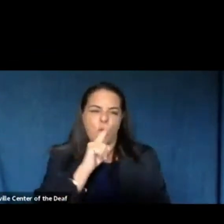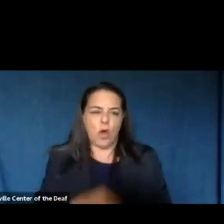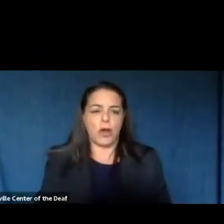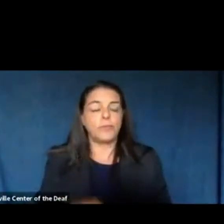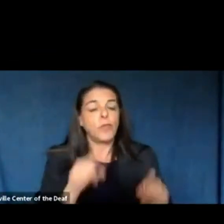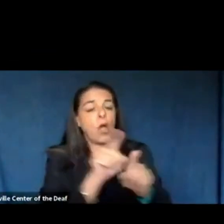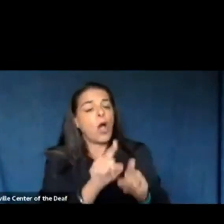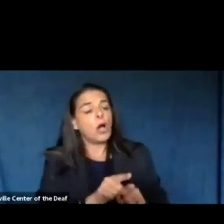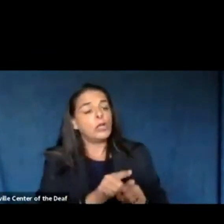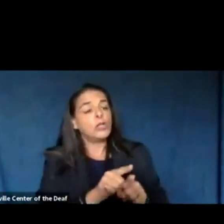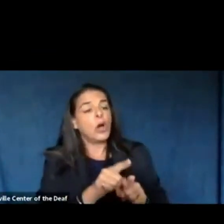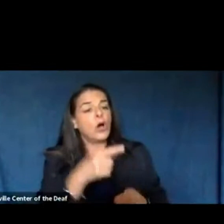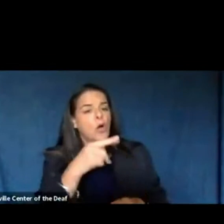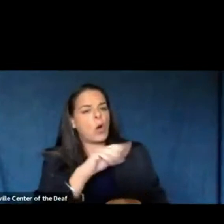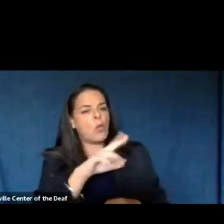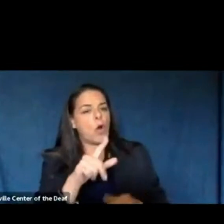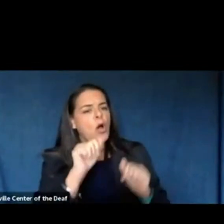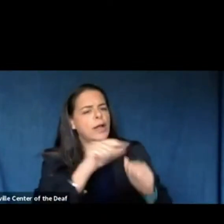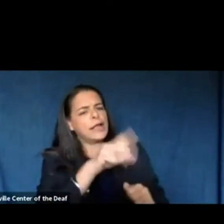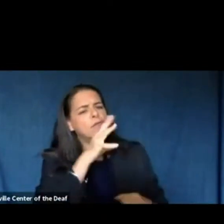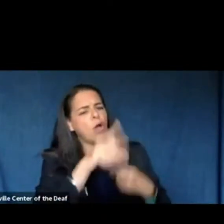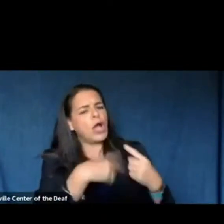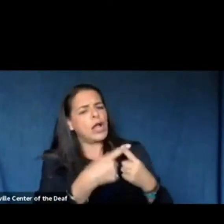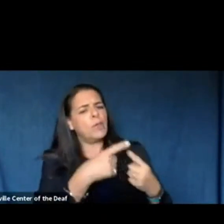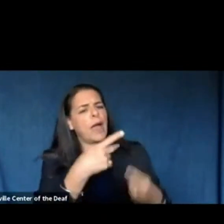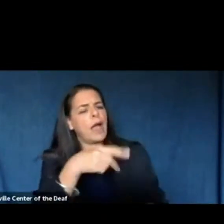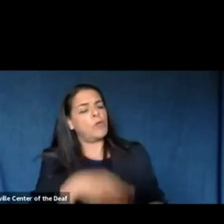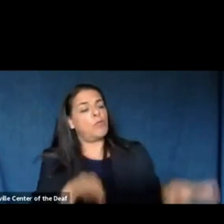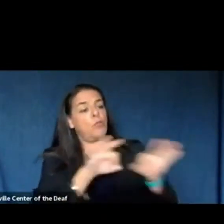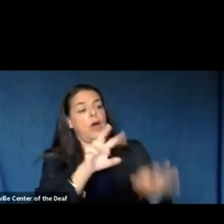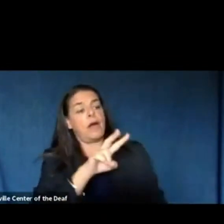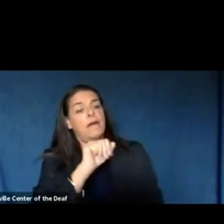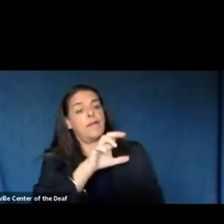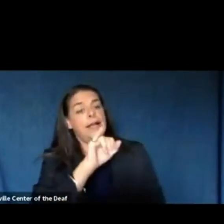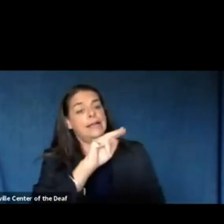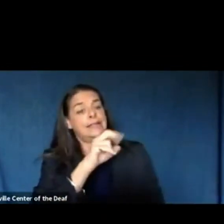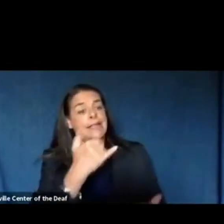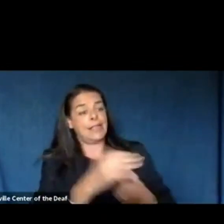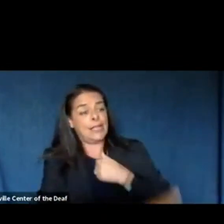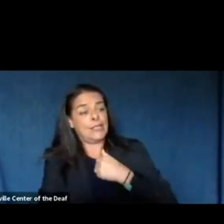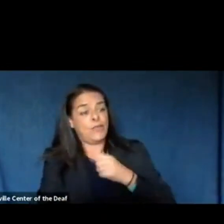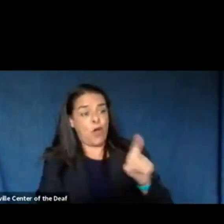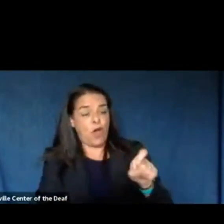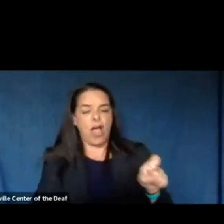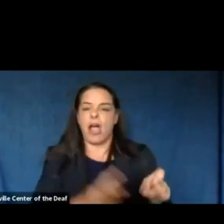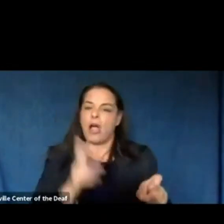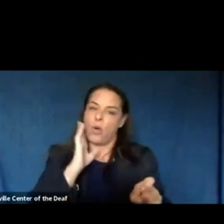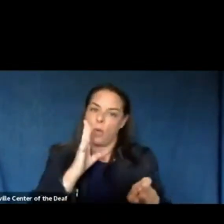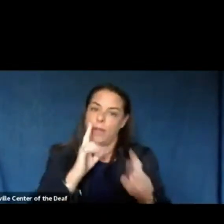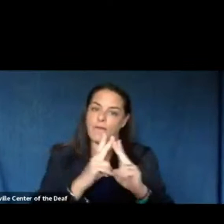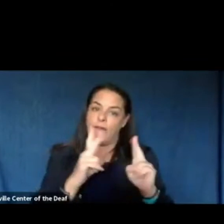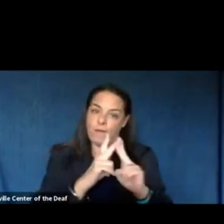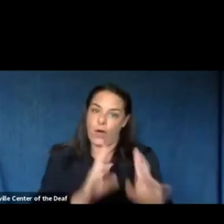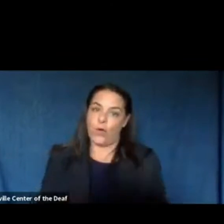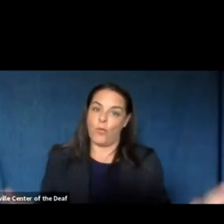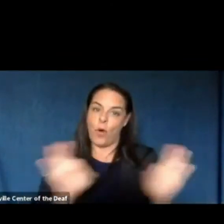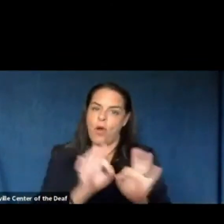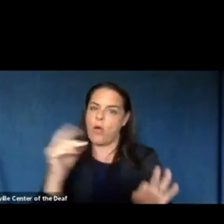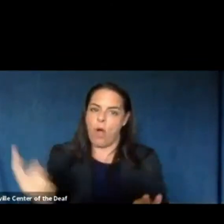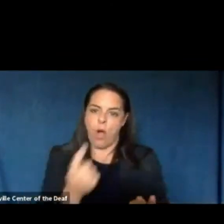WBIR, can you speak to the importance of vaccines this fall? Oh, it's going to be tremendously important. It always is from the public health